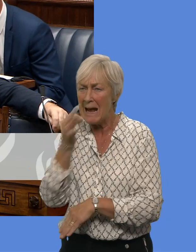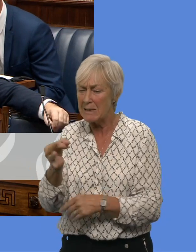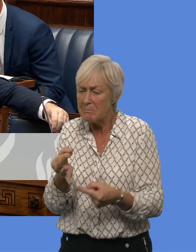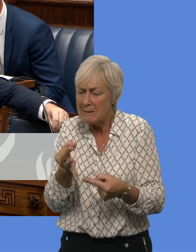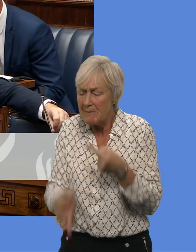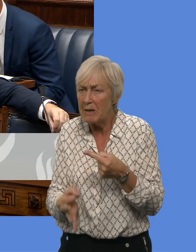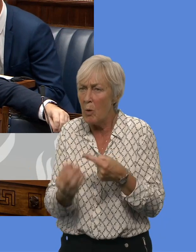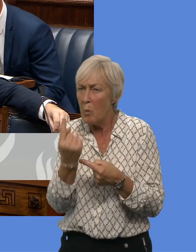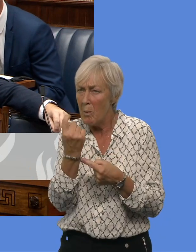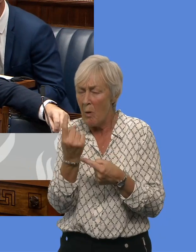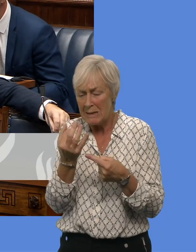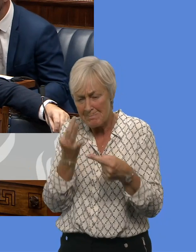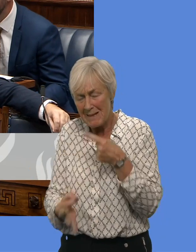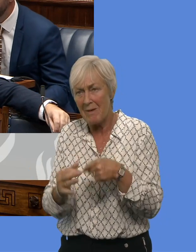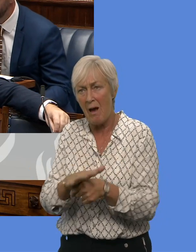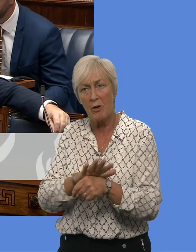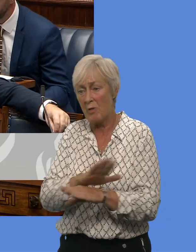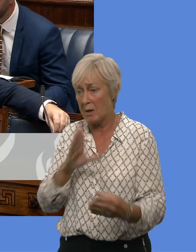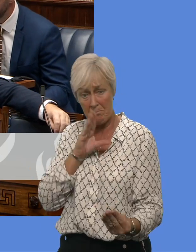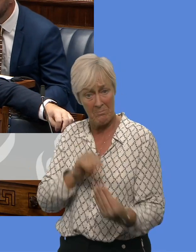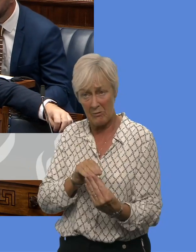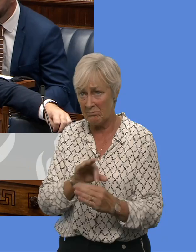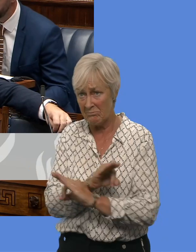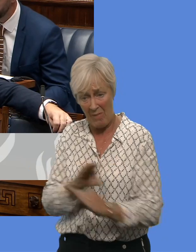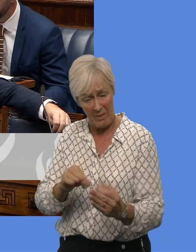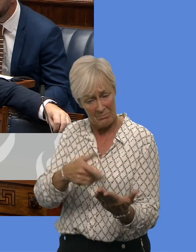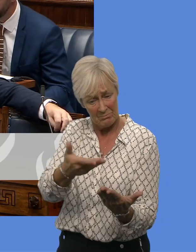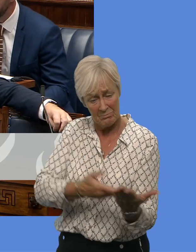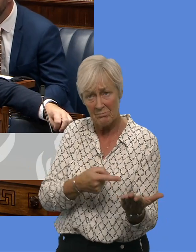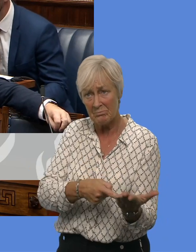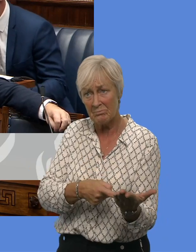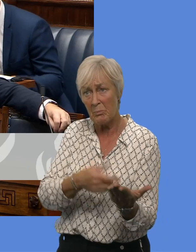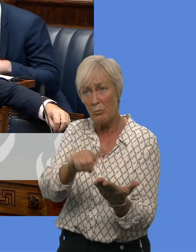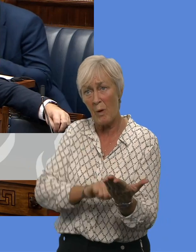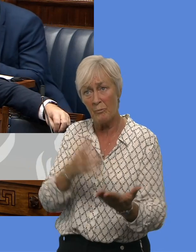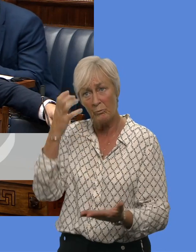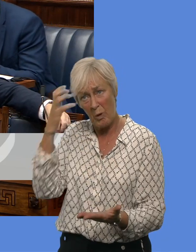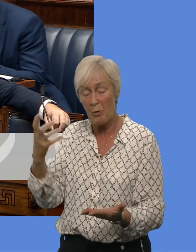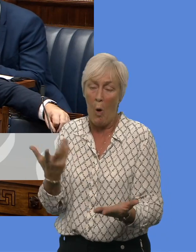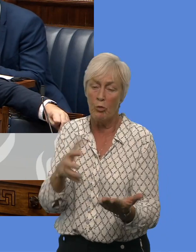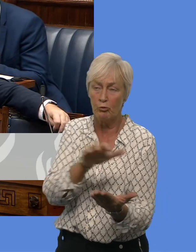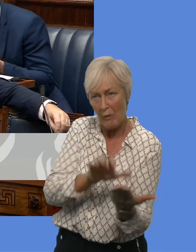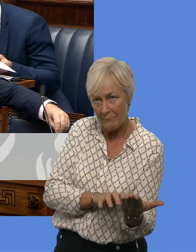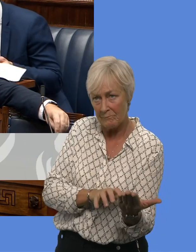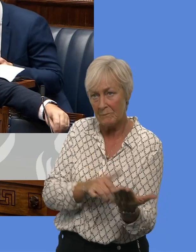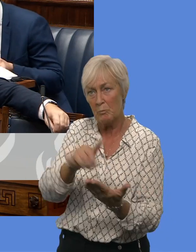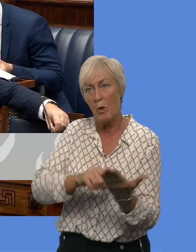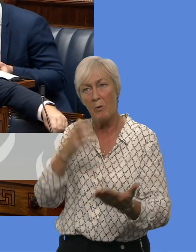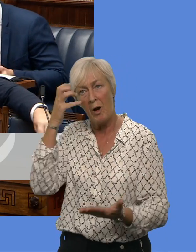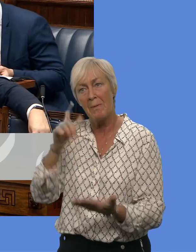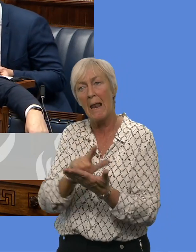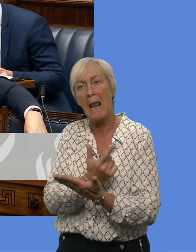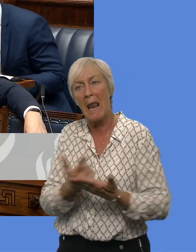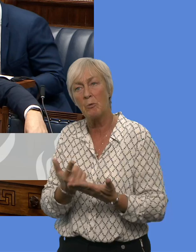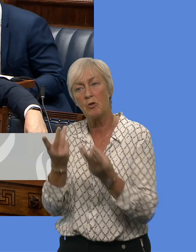specifically one other specific area which is not mentioned at all in the programme for government, the draft programme for government, and that is the Language Commissioner